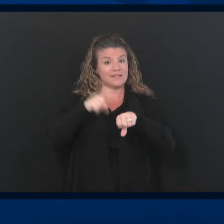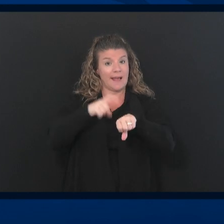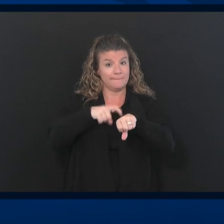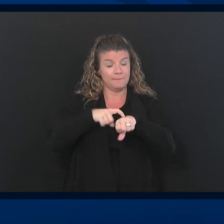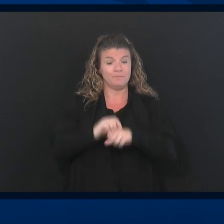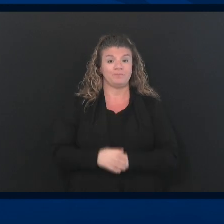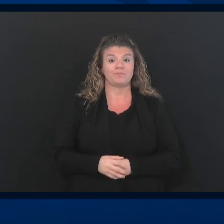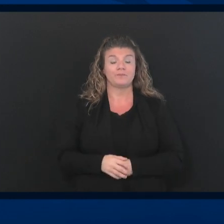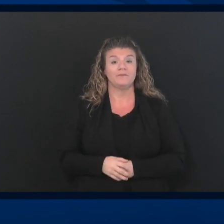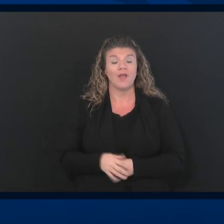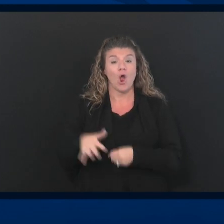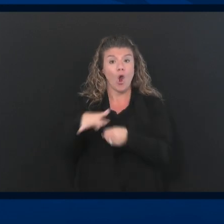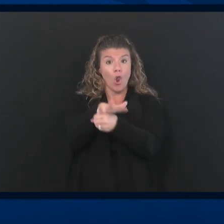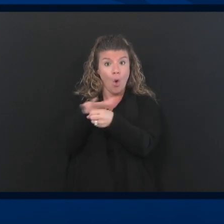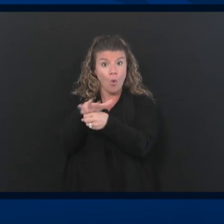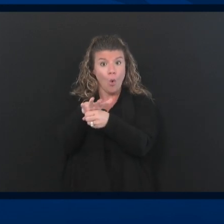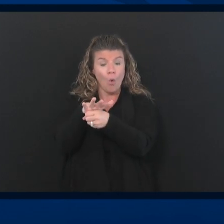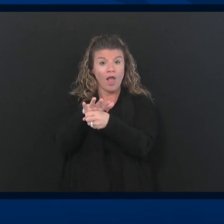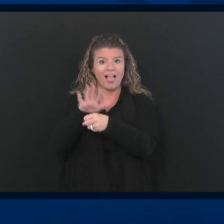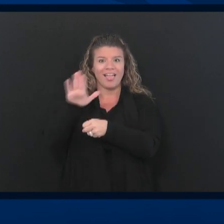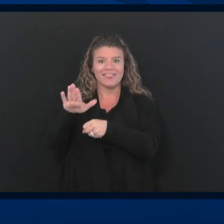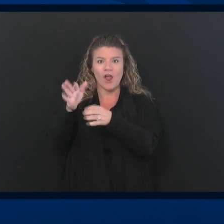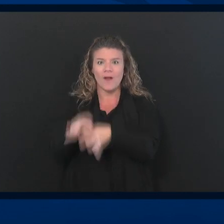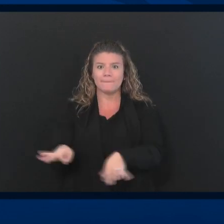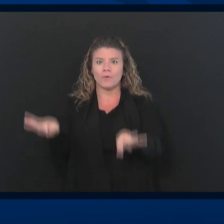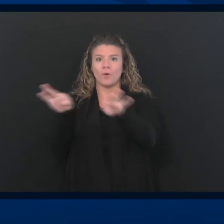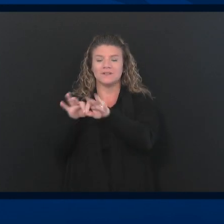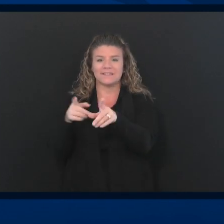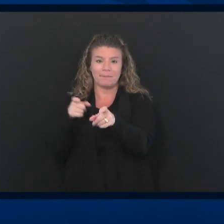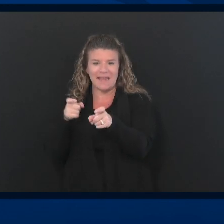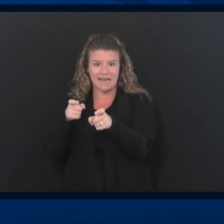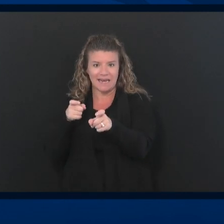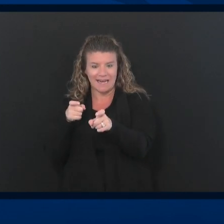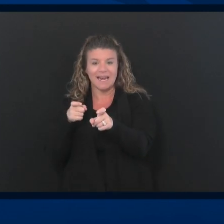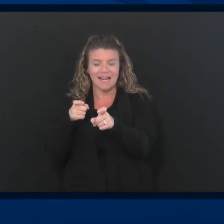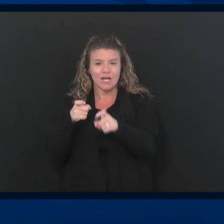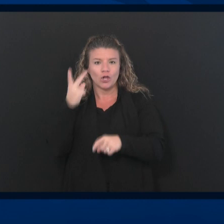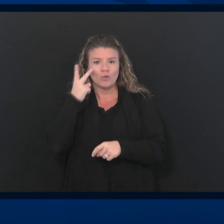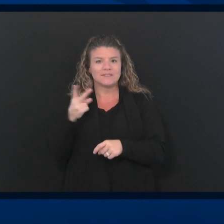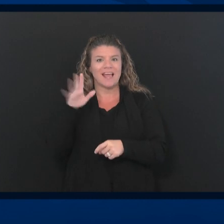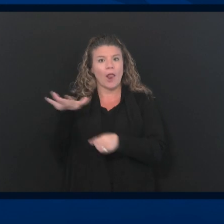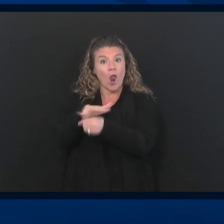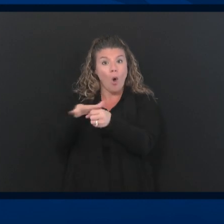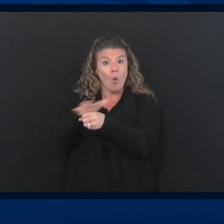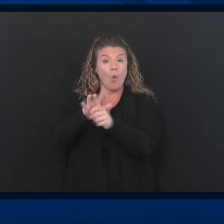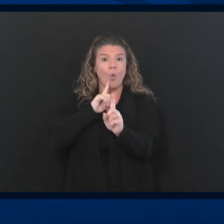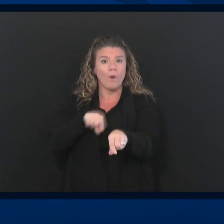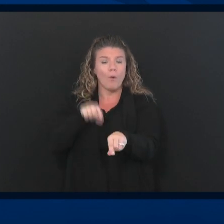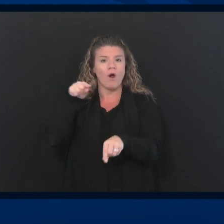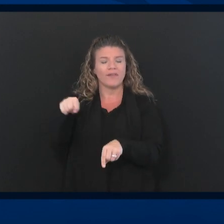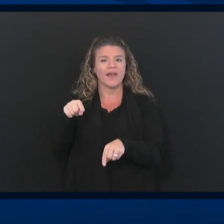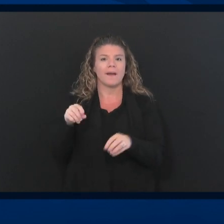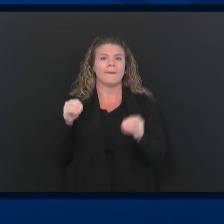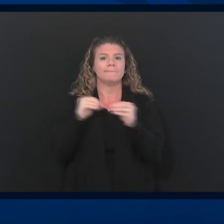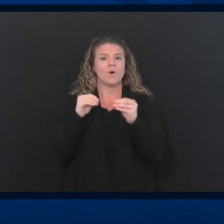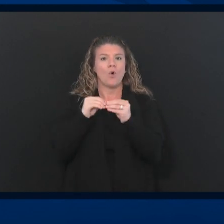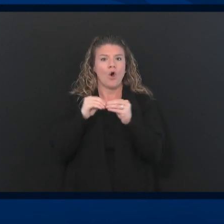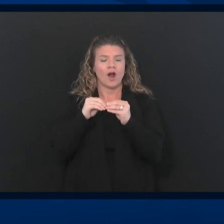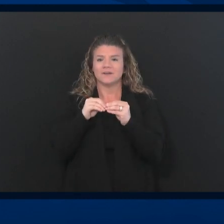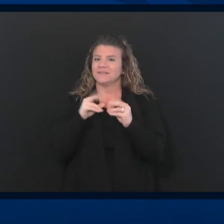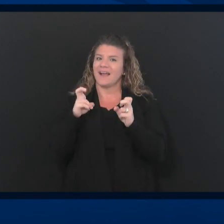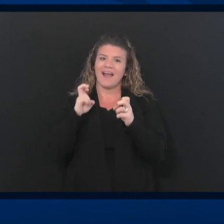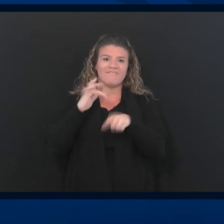level, speed is more important. And so that's where you often will see local reports being publicly